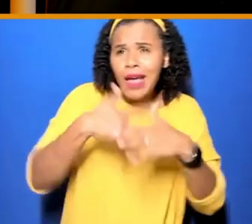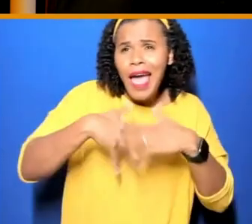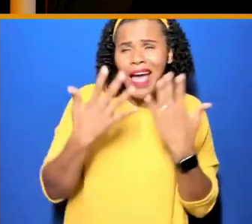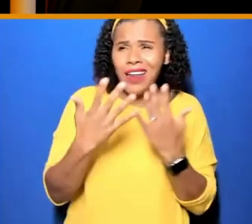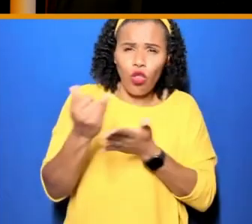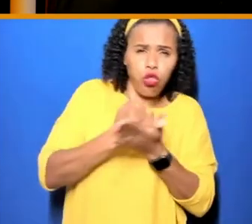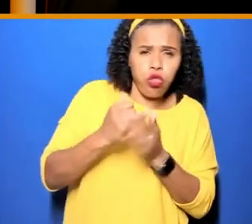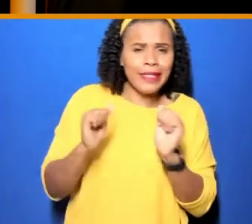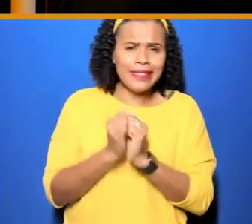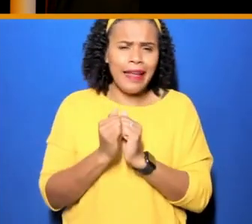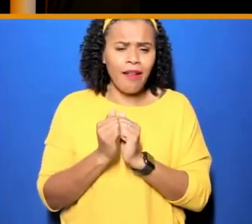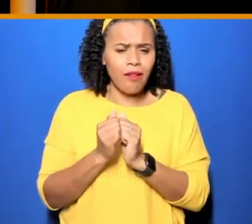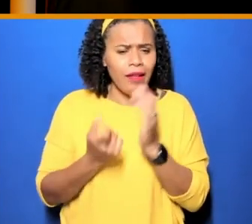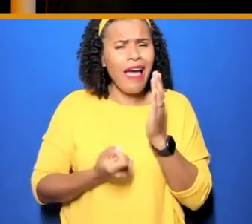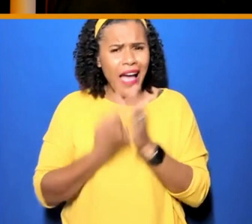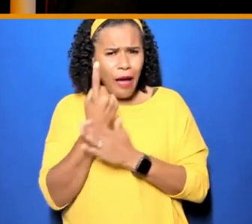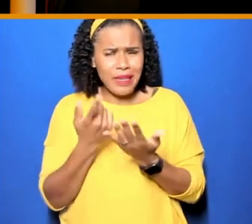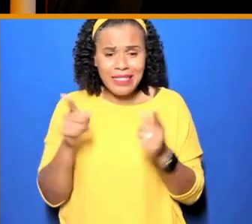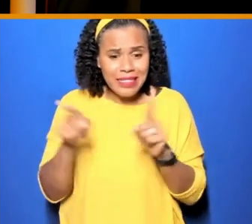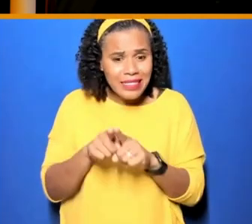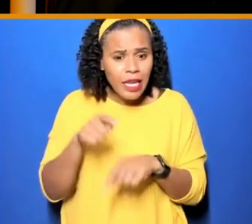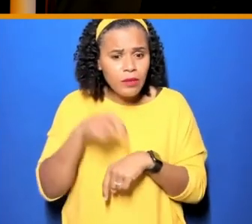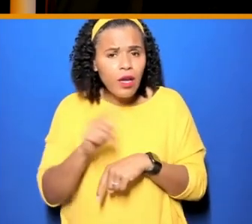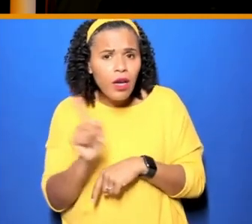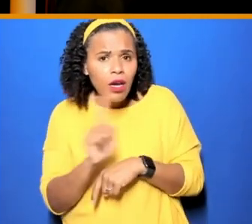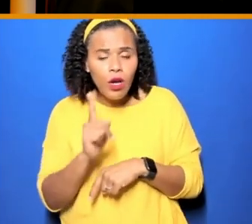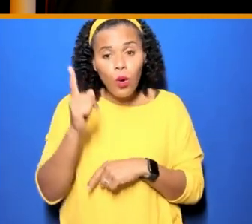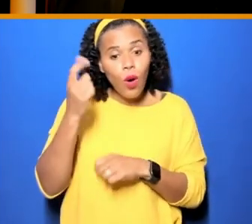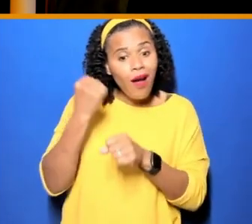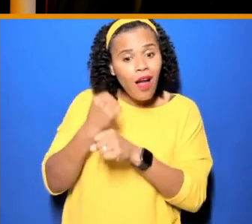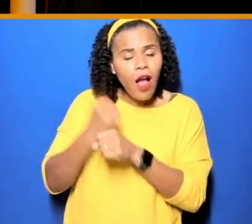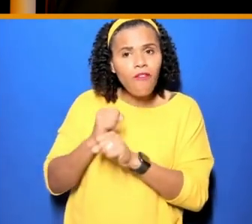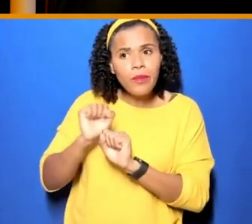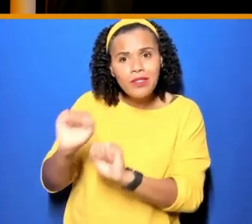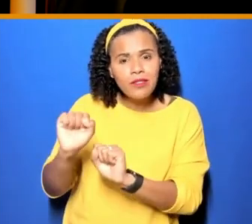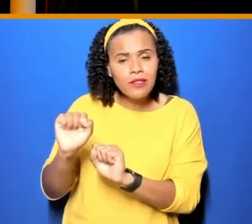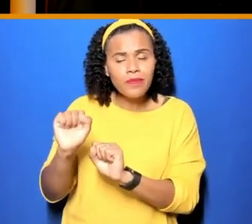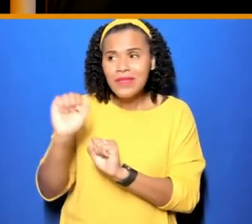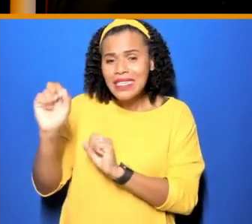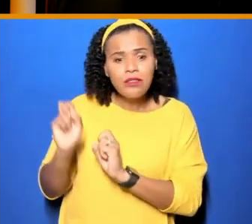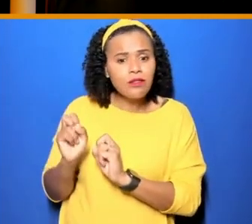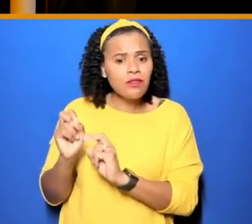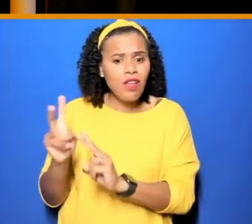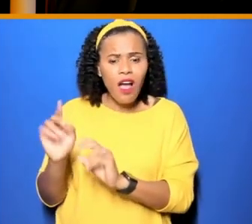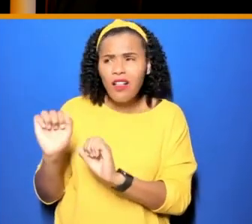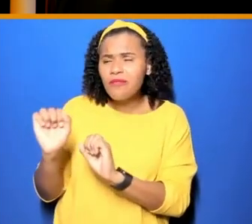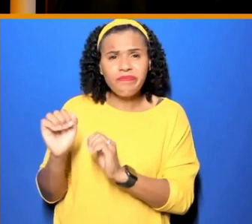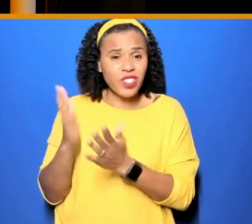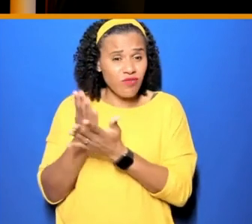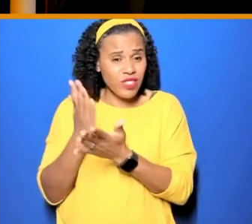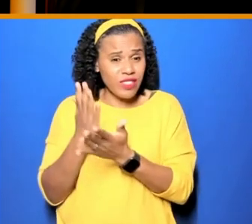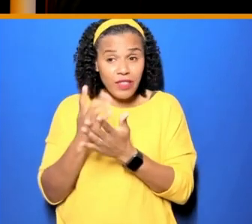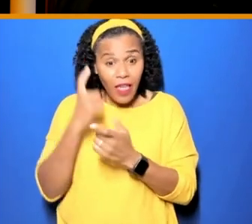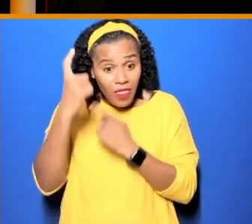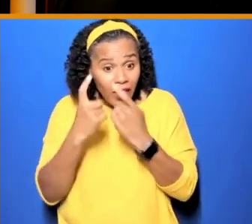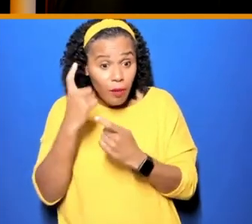to be happening at exactly the same time as the government, in its cloth-eared style, is botching the transition from